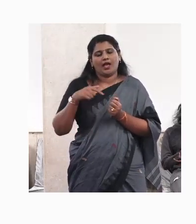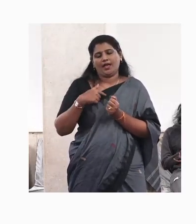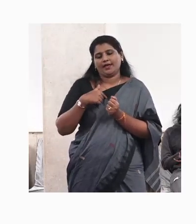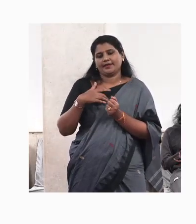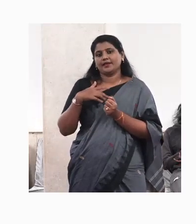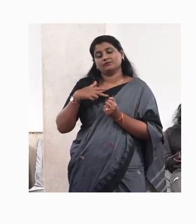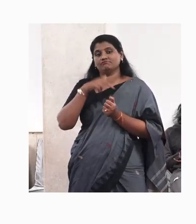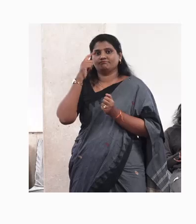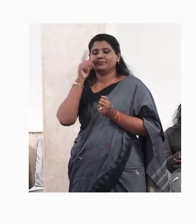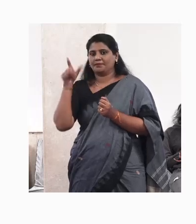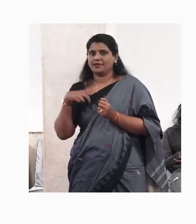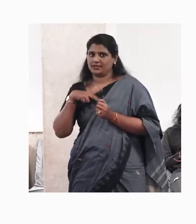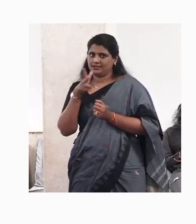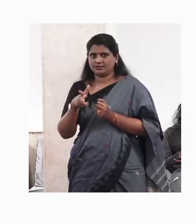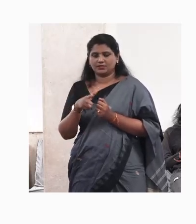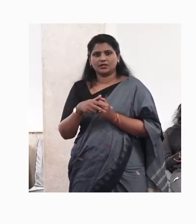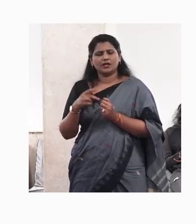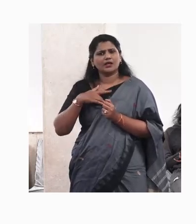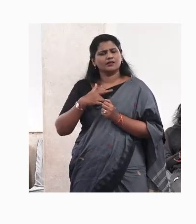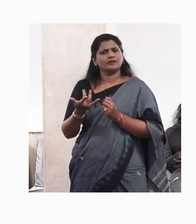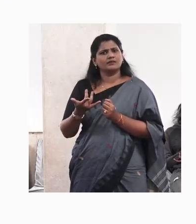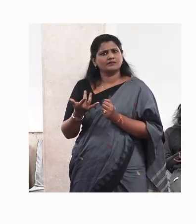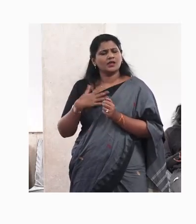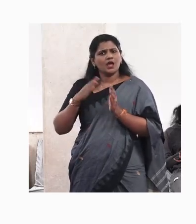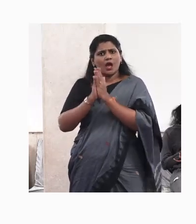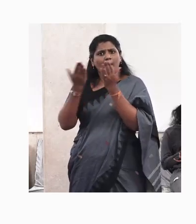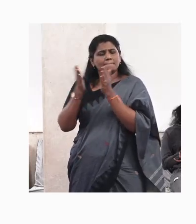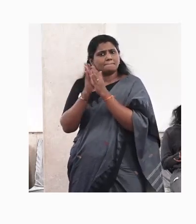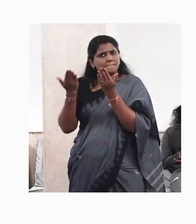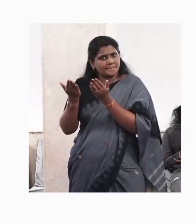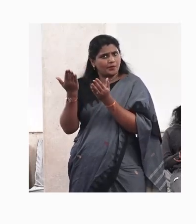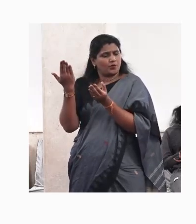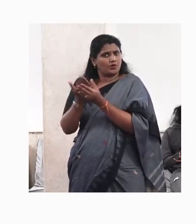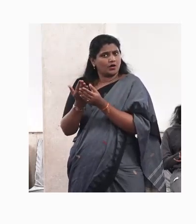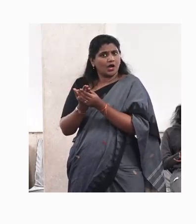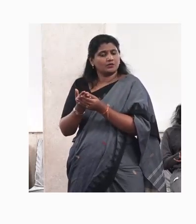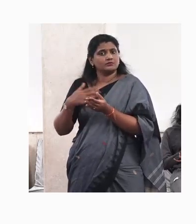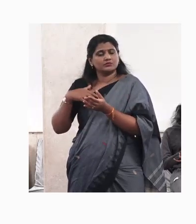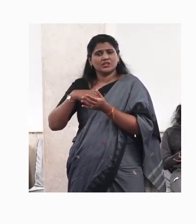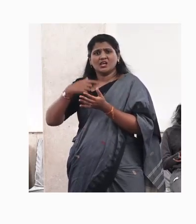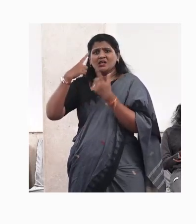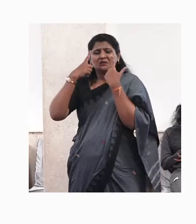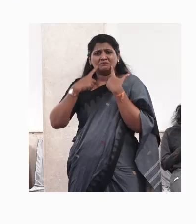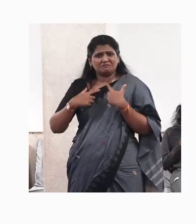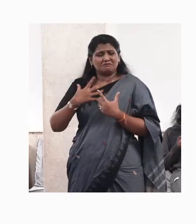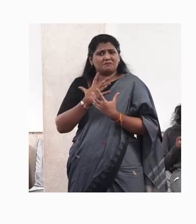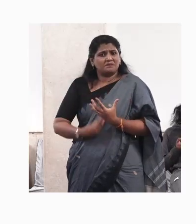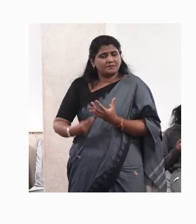feel like there is a book of grief that's residing in my heart.